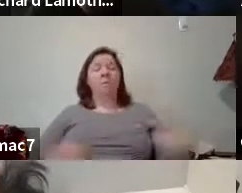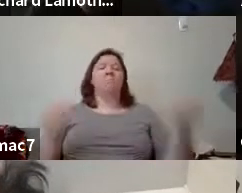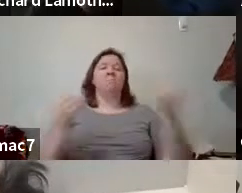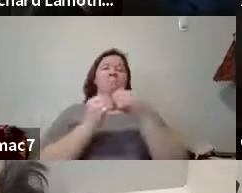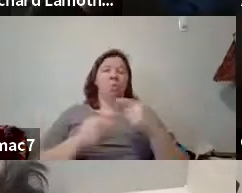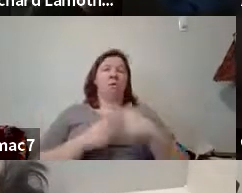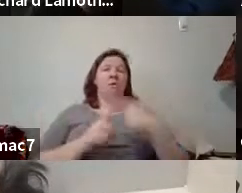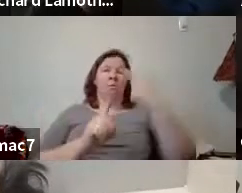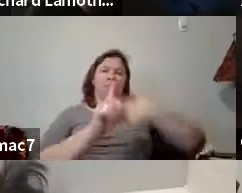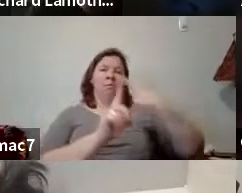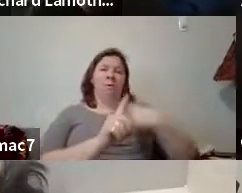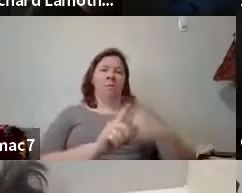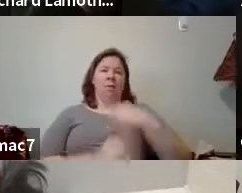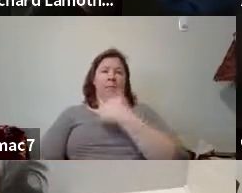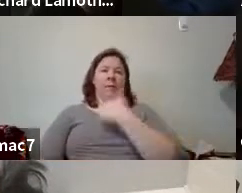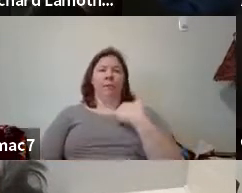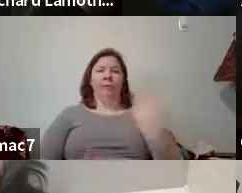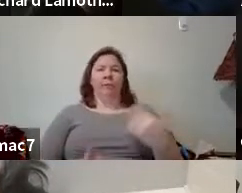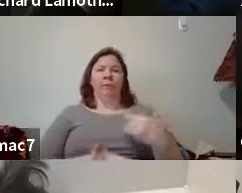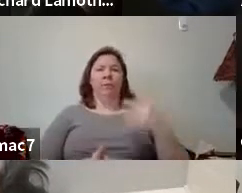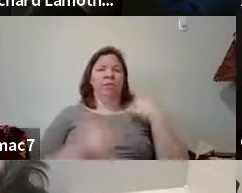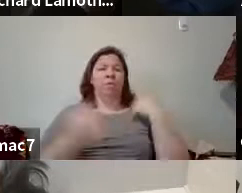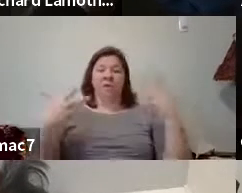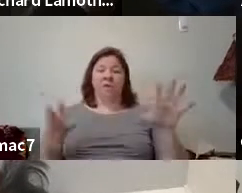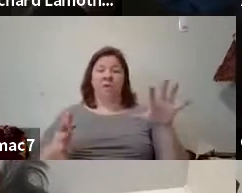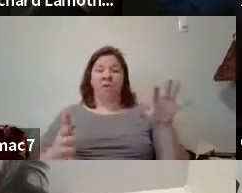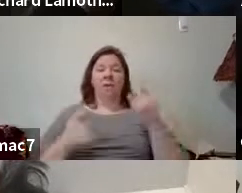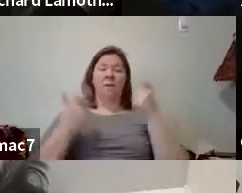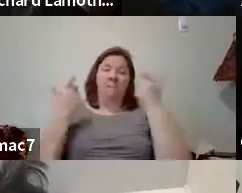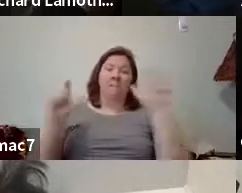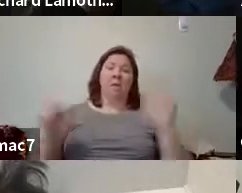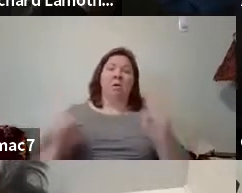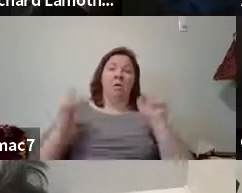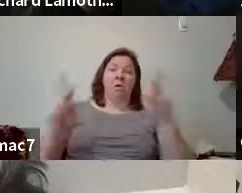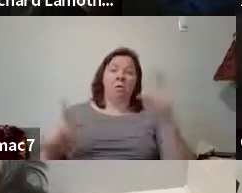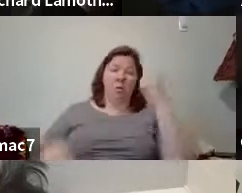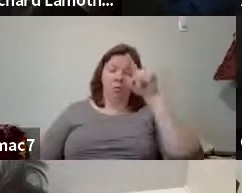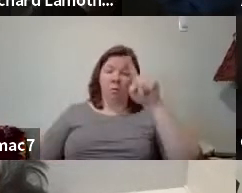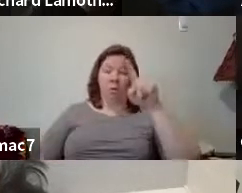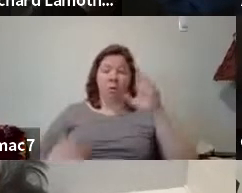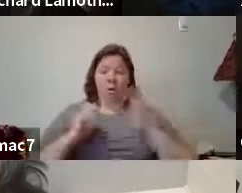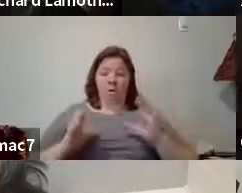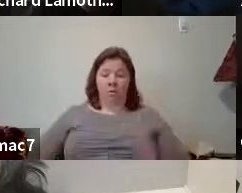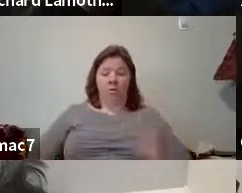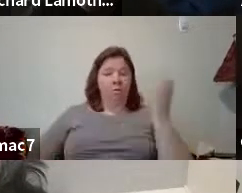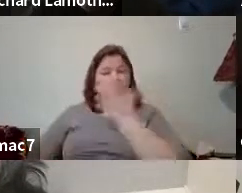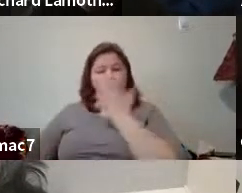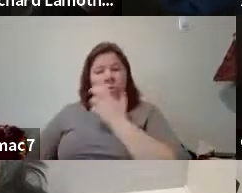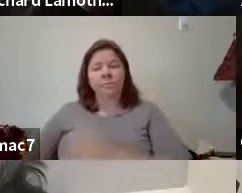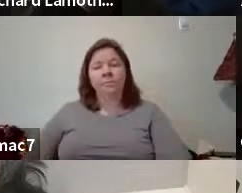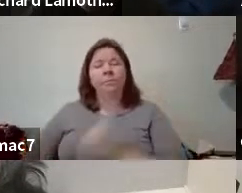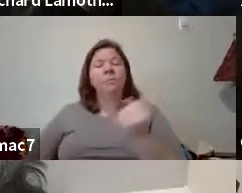subscription. So we're basically done with all the cost. So that's a big opportunity over a customer.